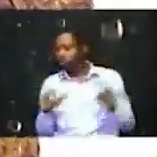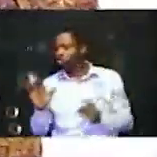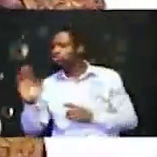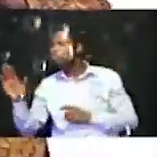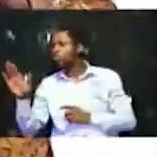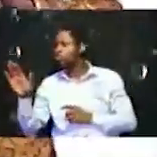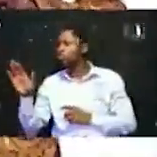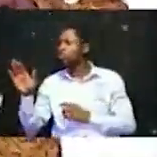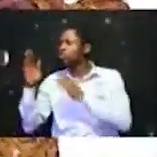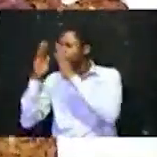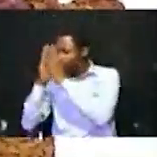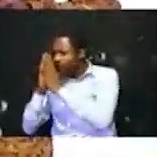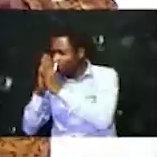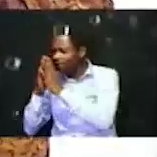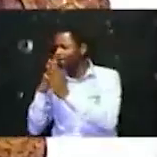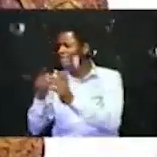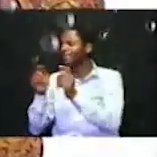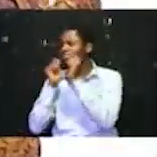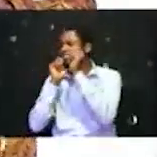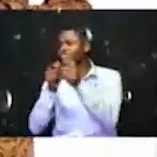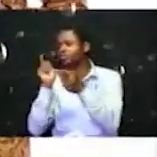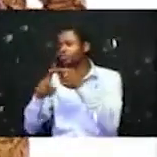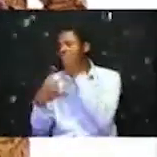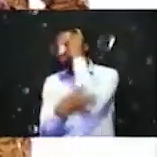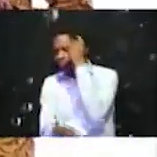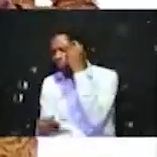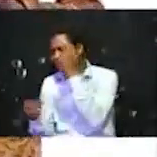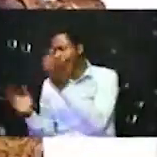as a memorial offering before God.